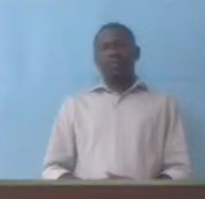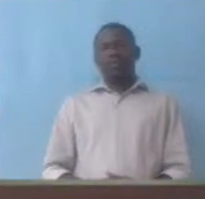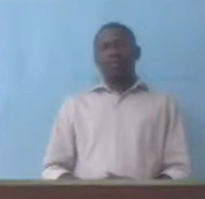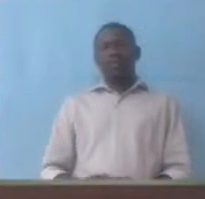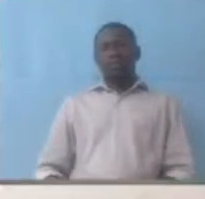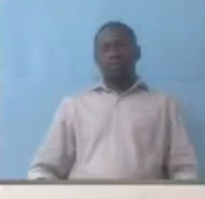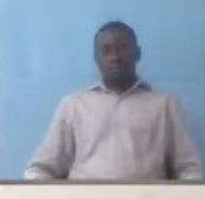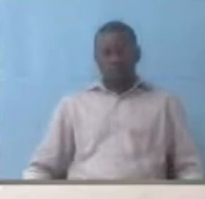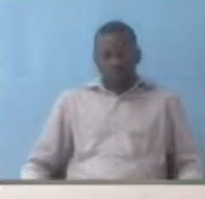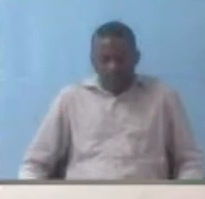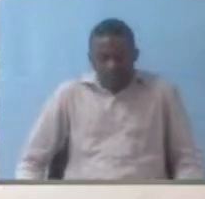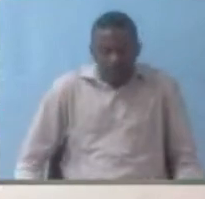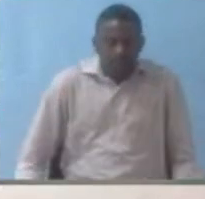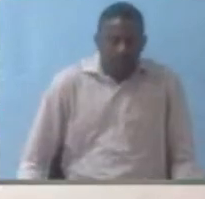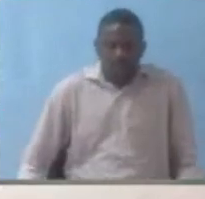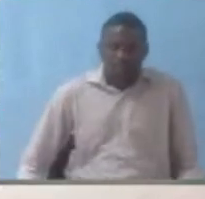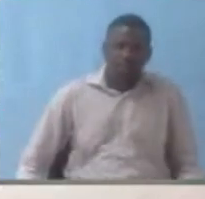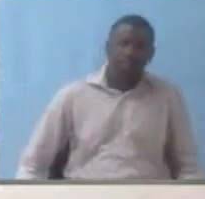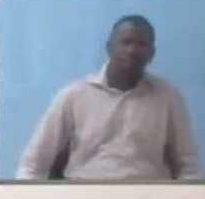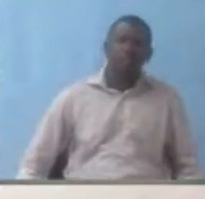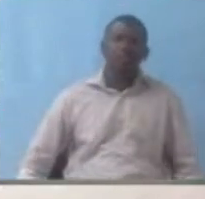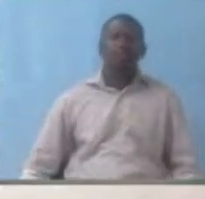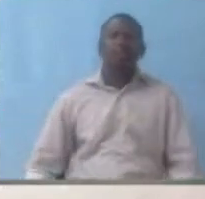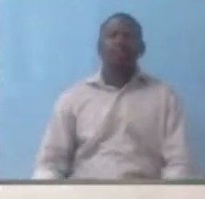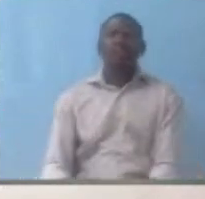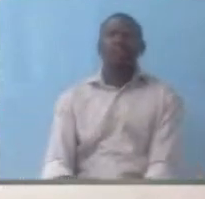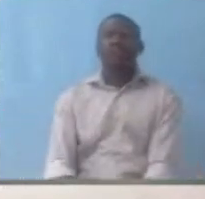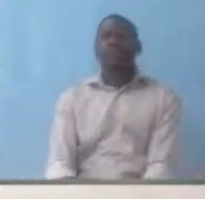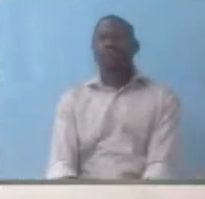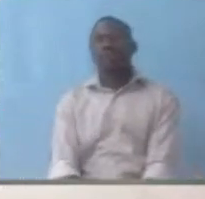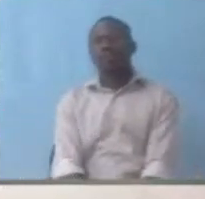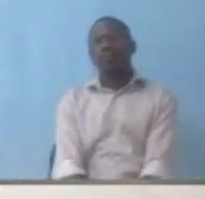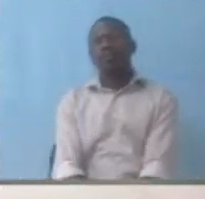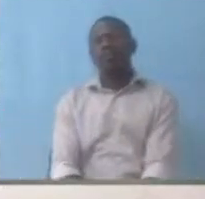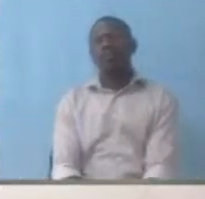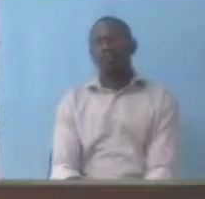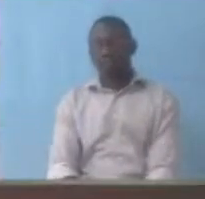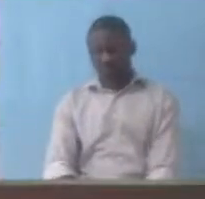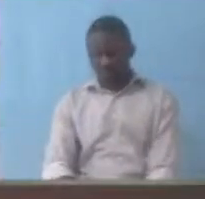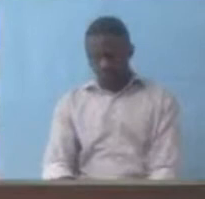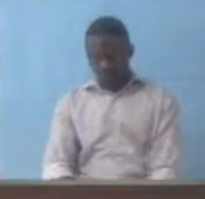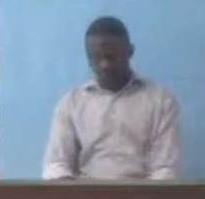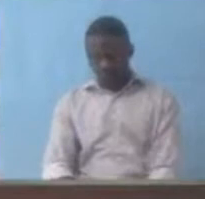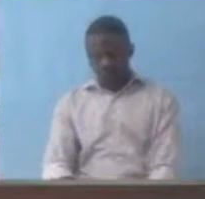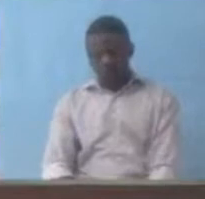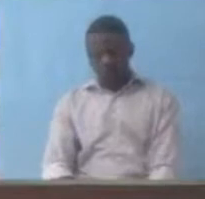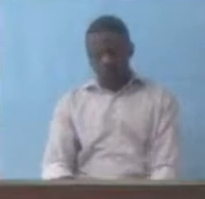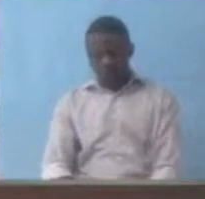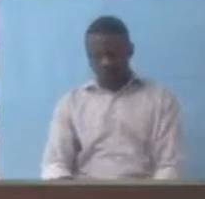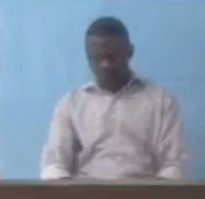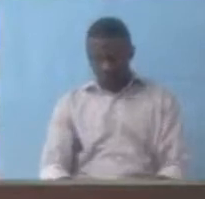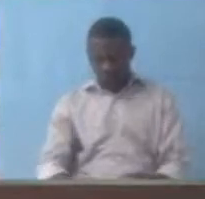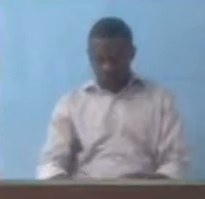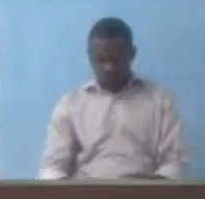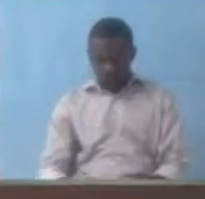niaji be fanan e wol kolu mukulleti men ya lon ko nyilu bela kolu ke kan decree bi soto ndaban decree man soto ban itel bela